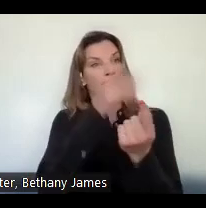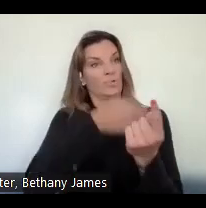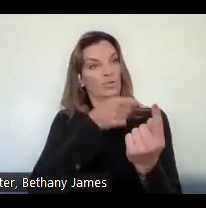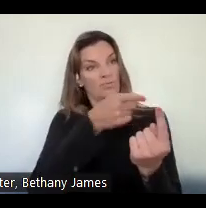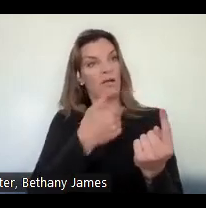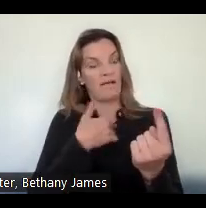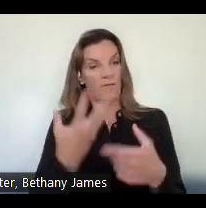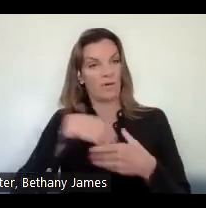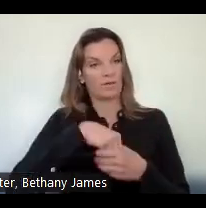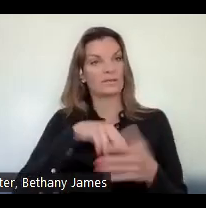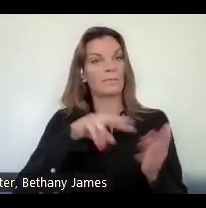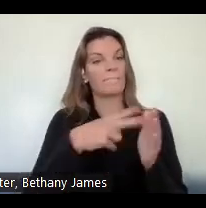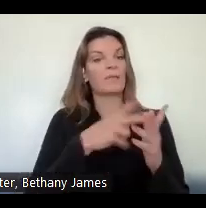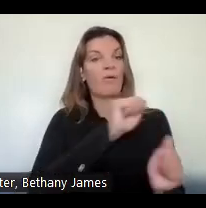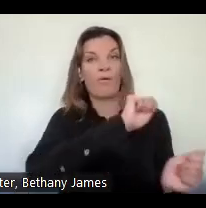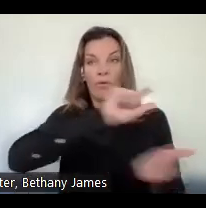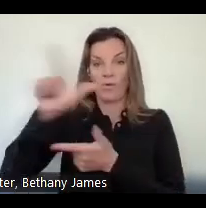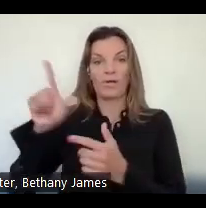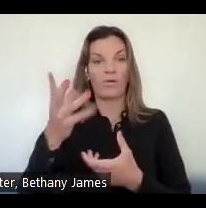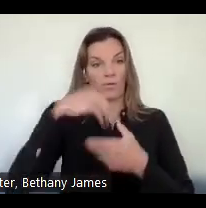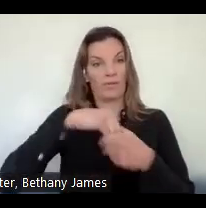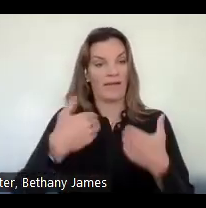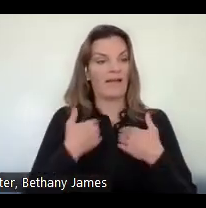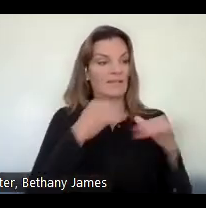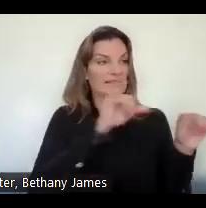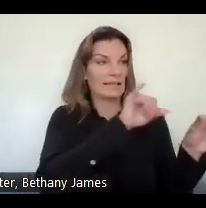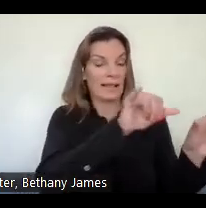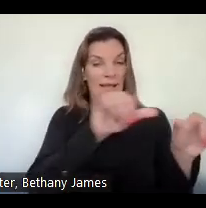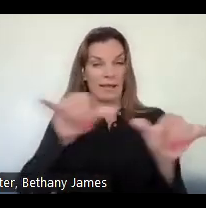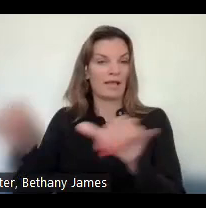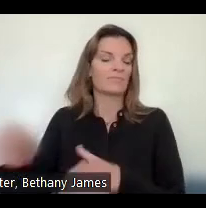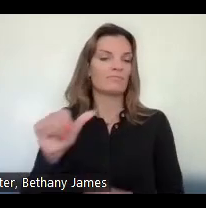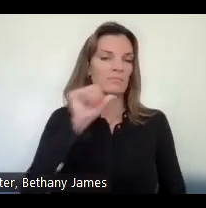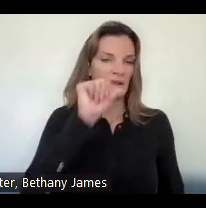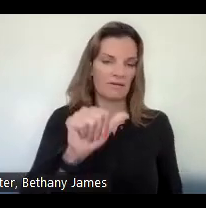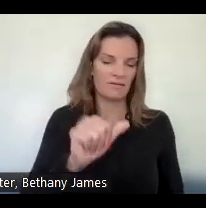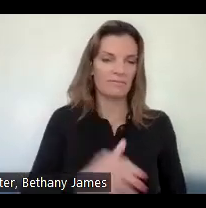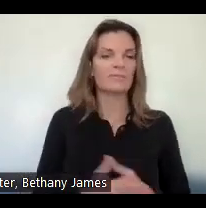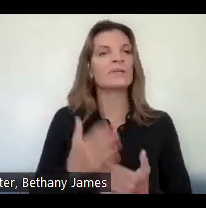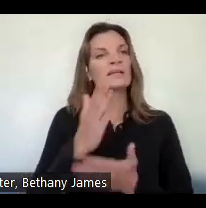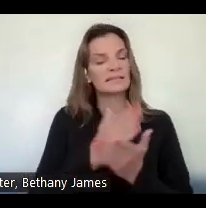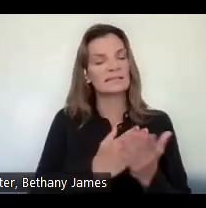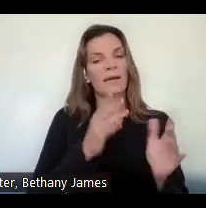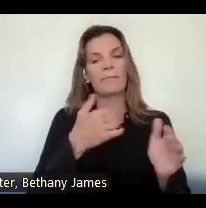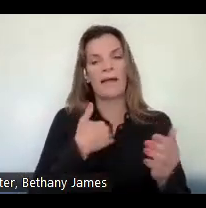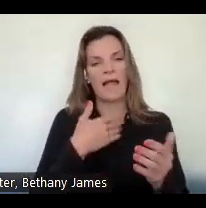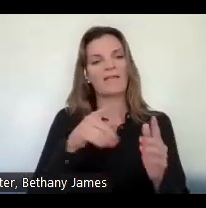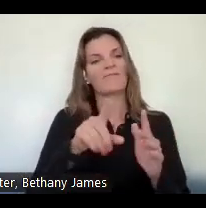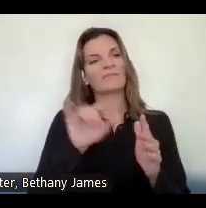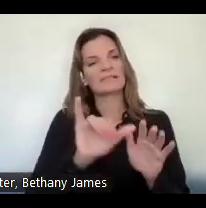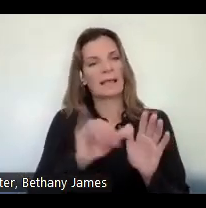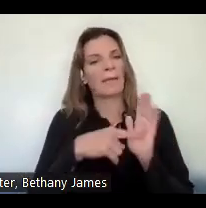autism. That is to say that although there are some typical characteristics of individuals with